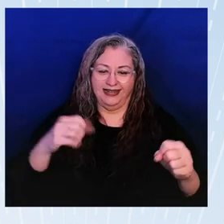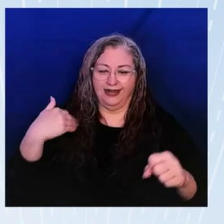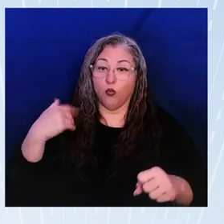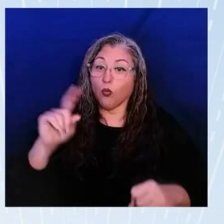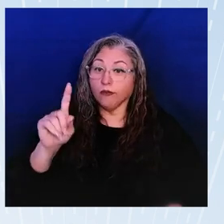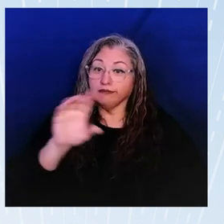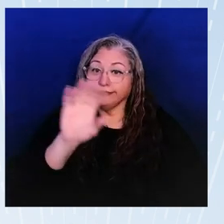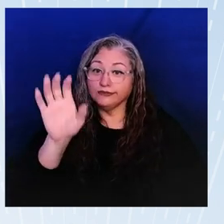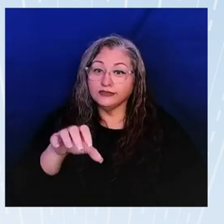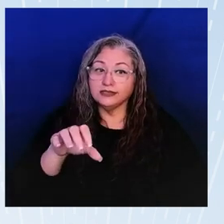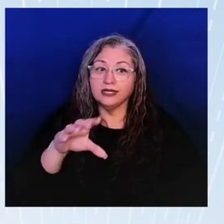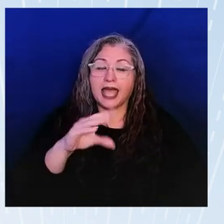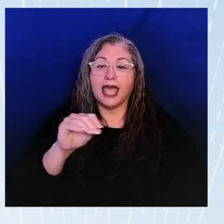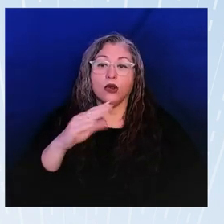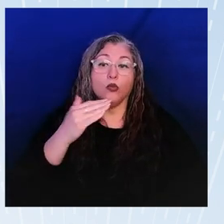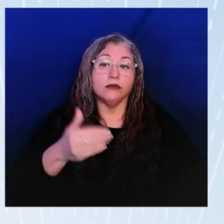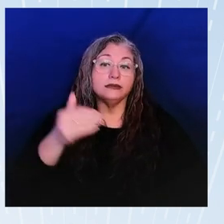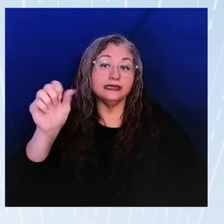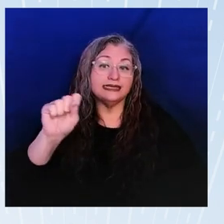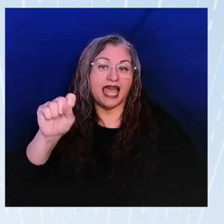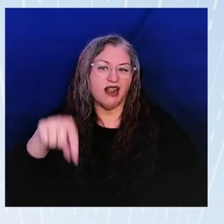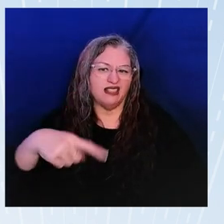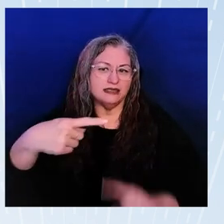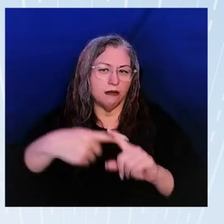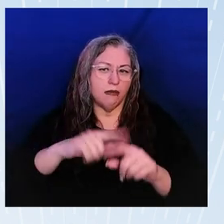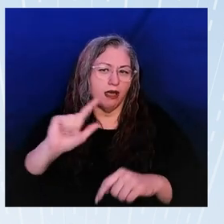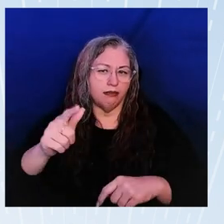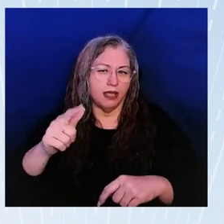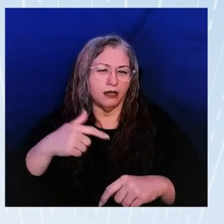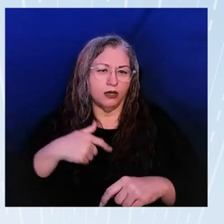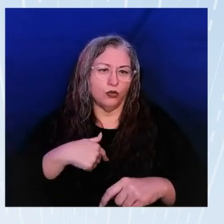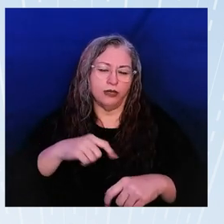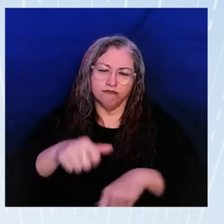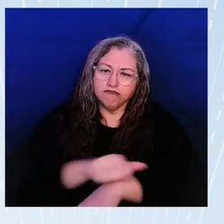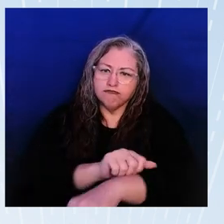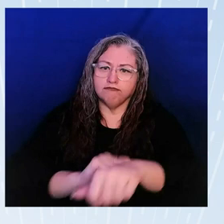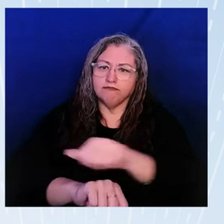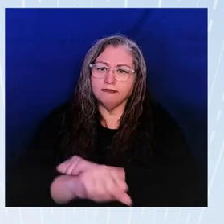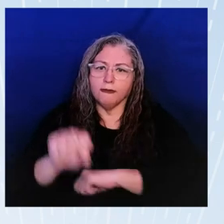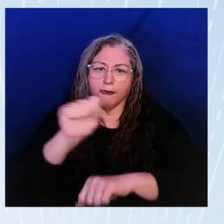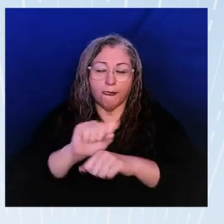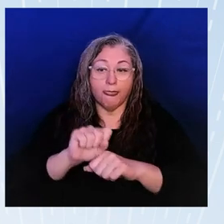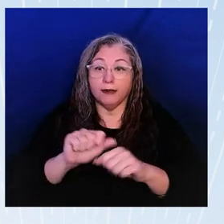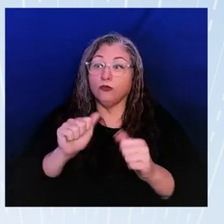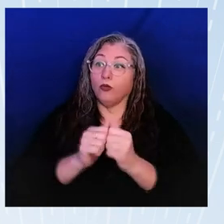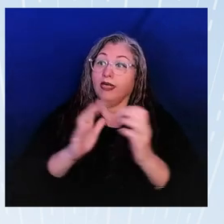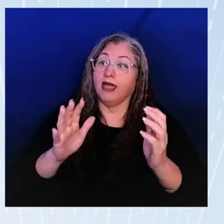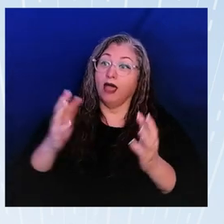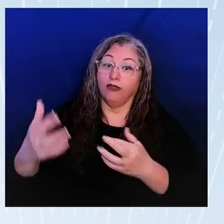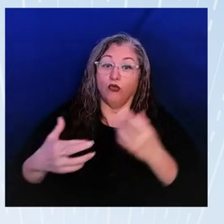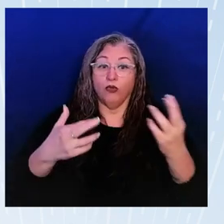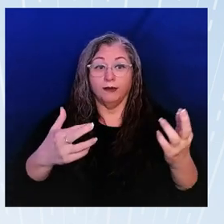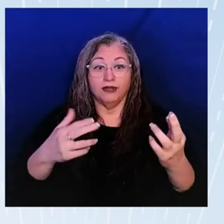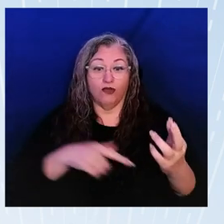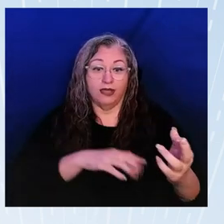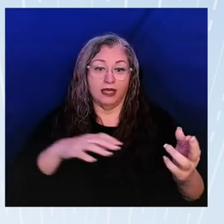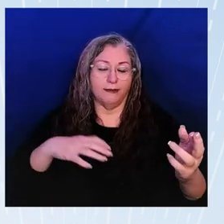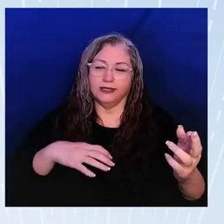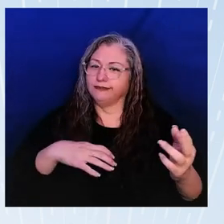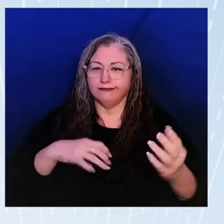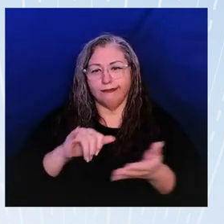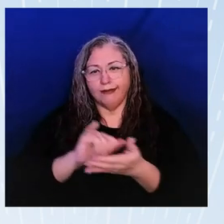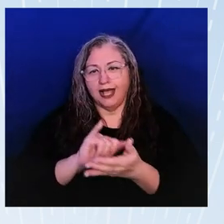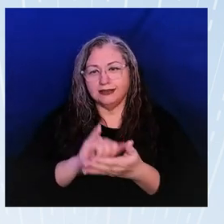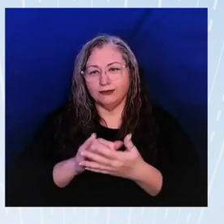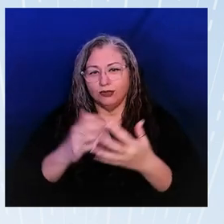will be in Seattle later this month. So we are really gearing up. And this, again, would not have been possible without the recommendation of our commissioners, many of whom have been